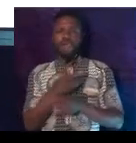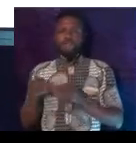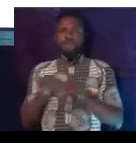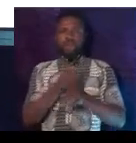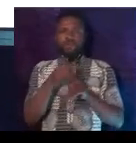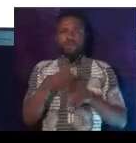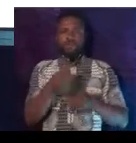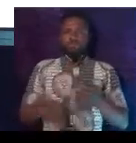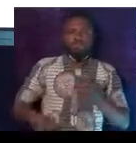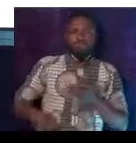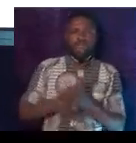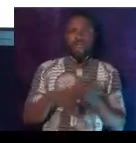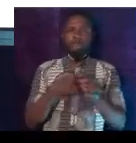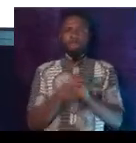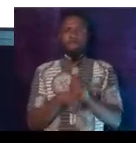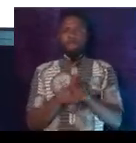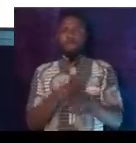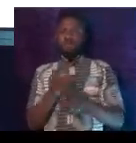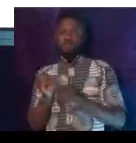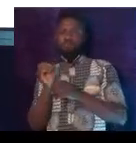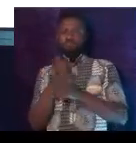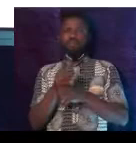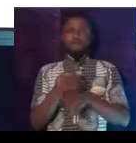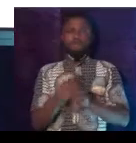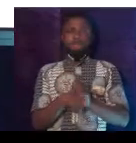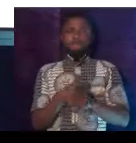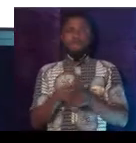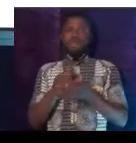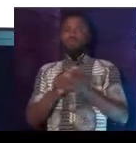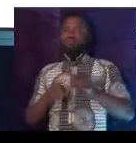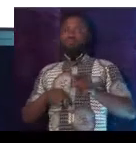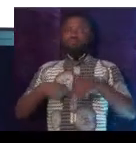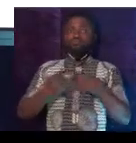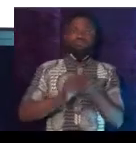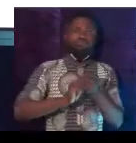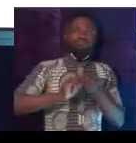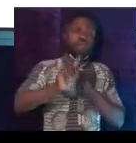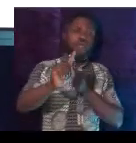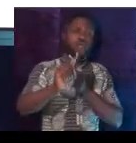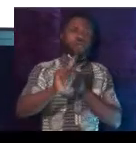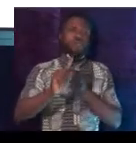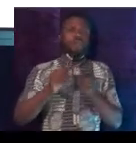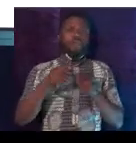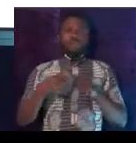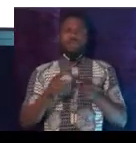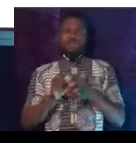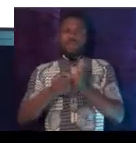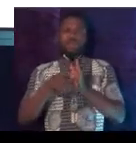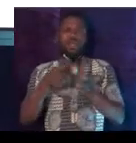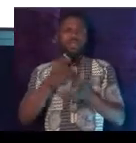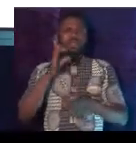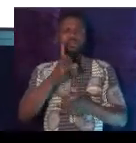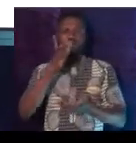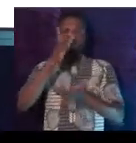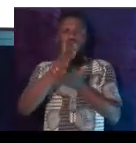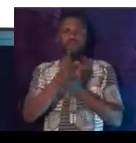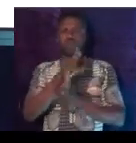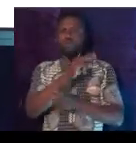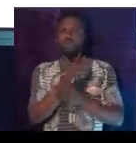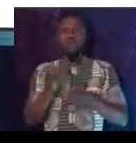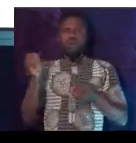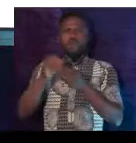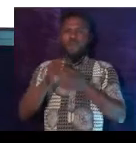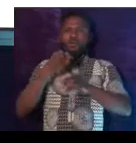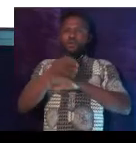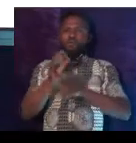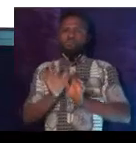movement. Just like when you are playing football, when you exert force on the ball, it goes. And at a certain stage, it will stop because